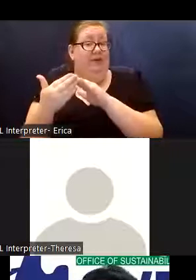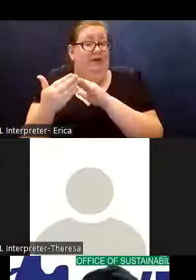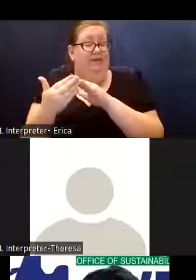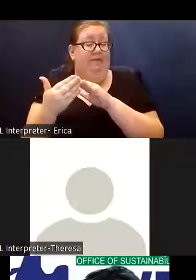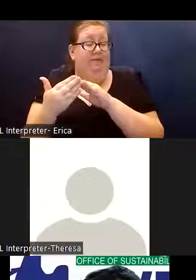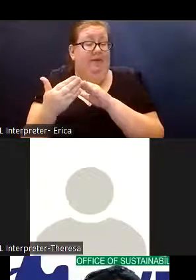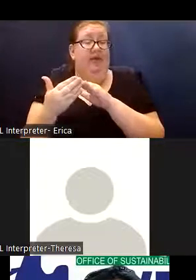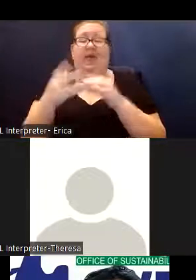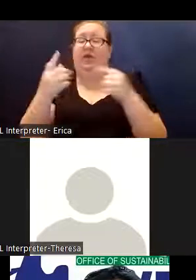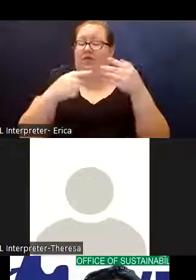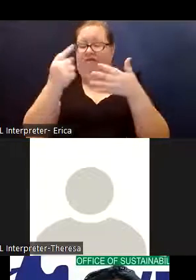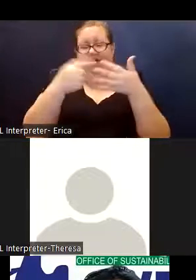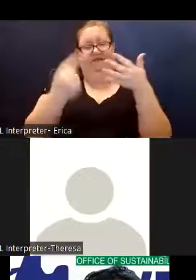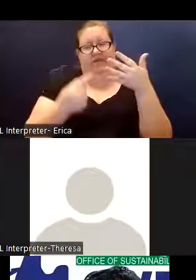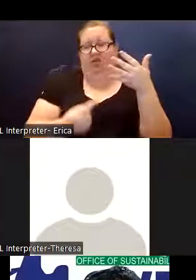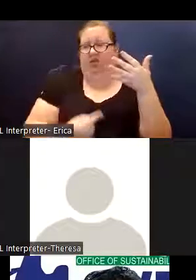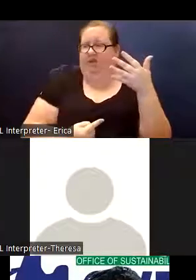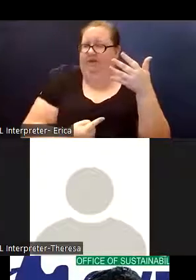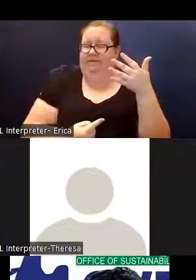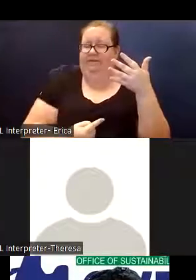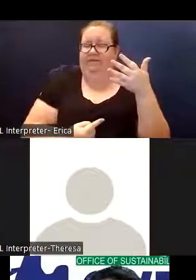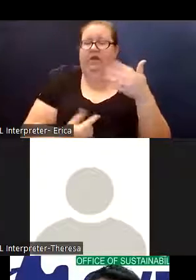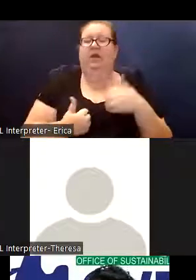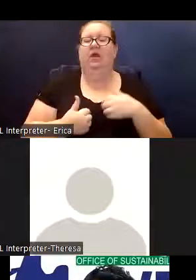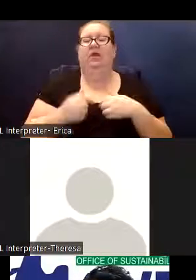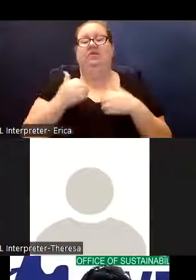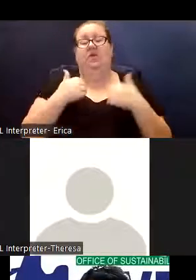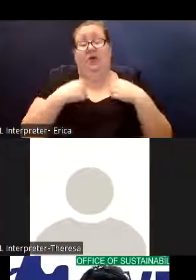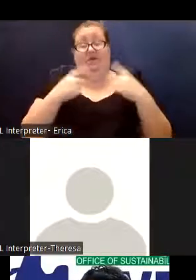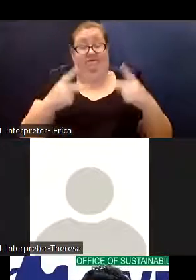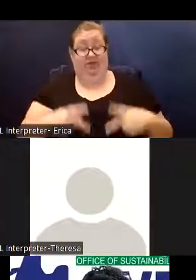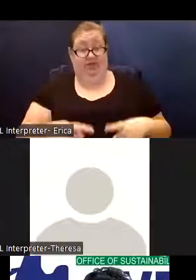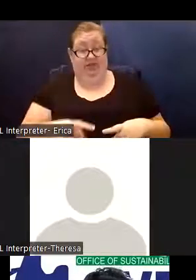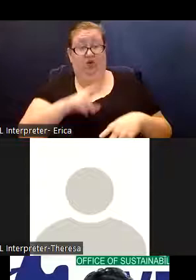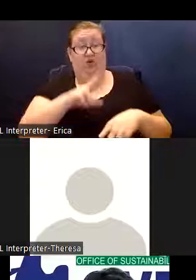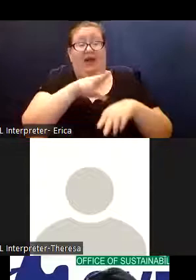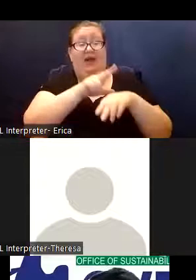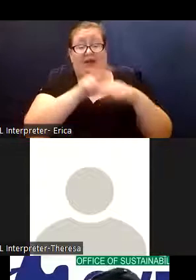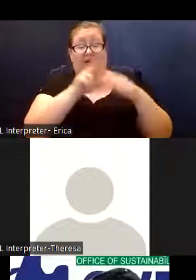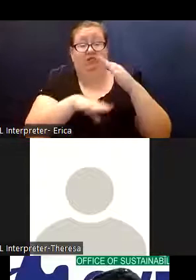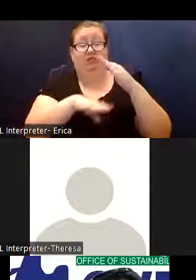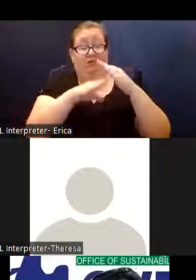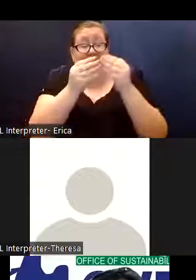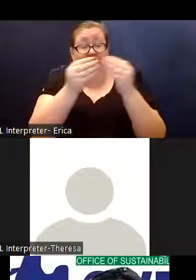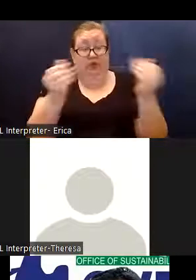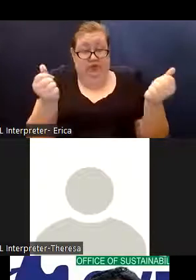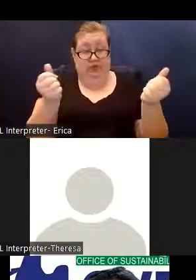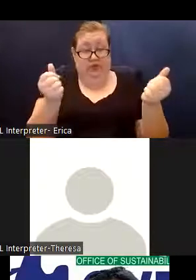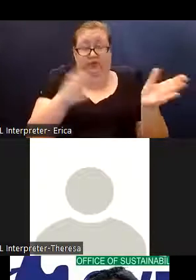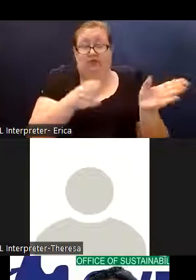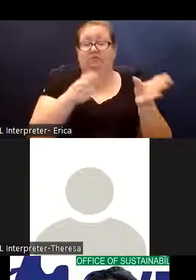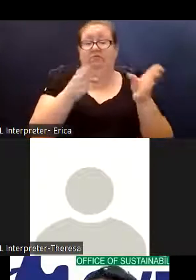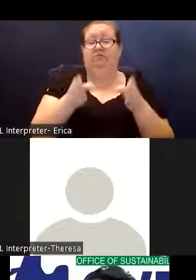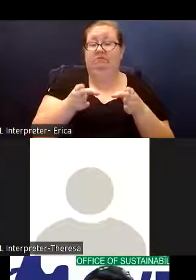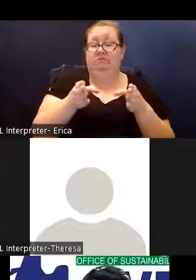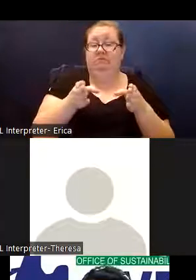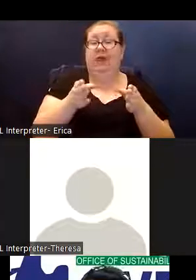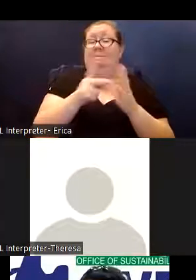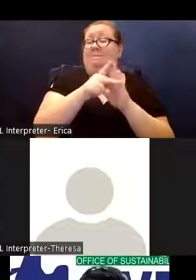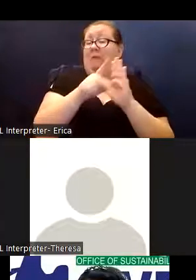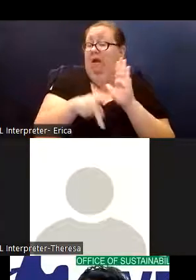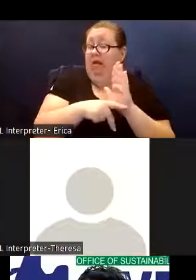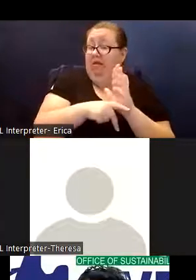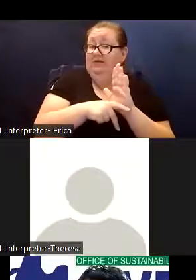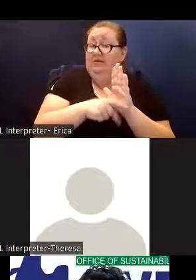very varied. We are looking at physical and nature-based solutions. We're also looking at policies